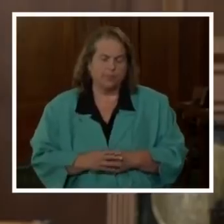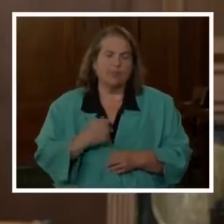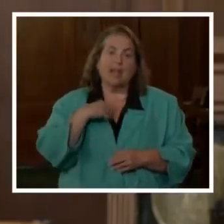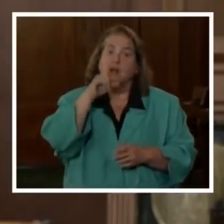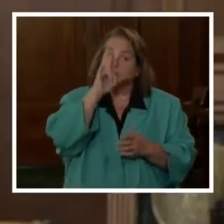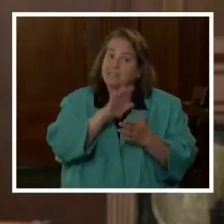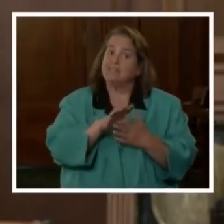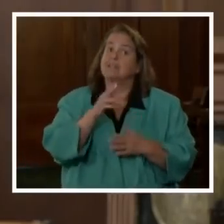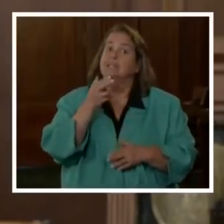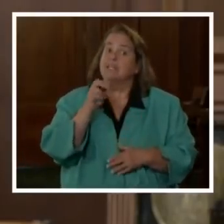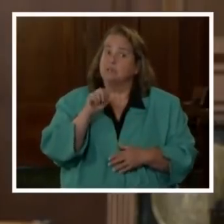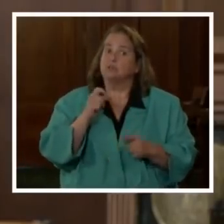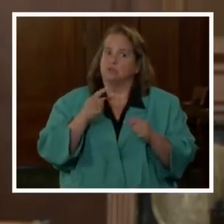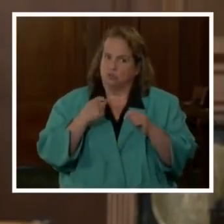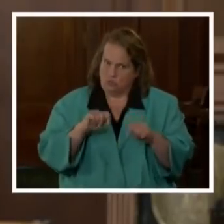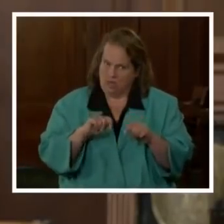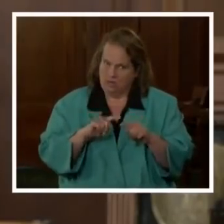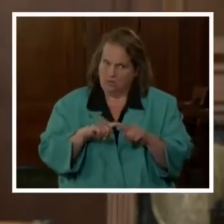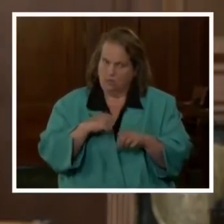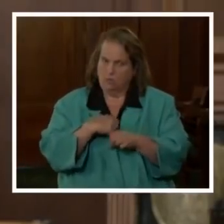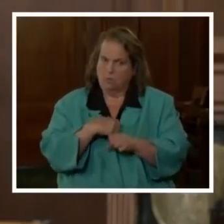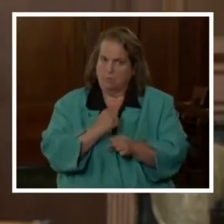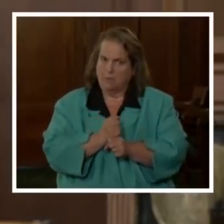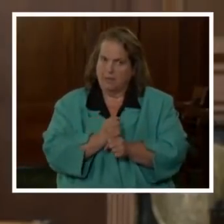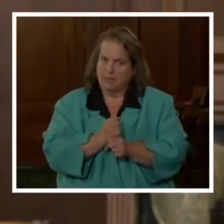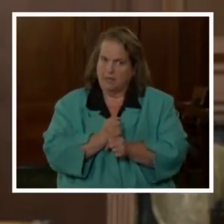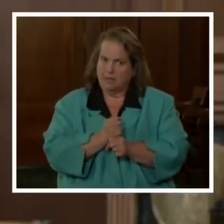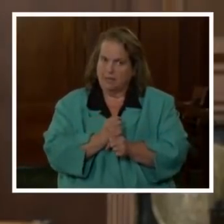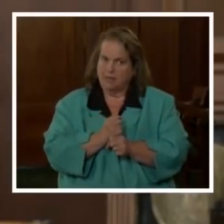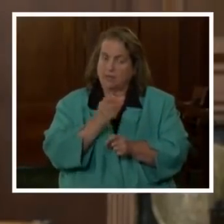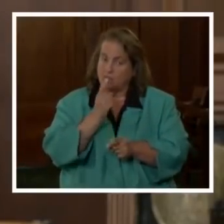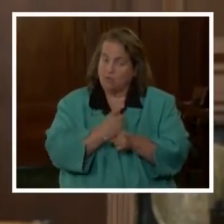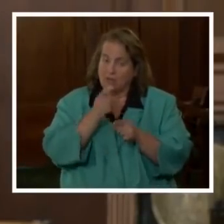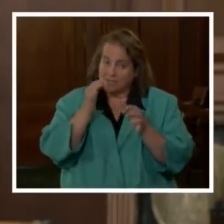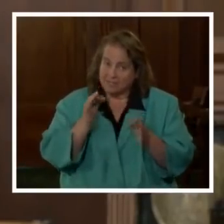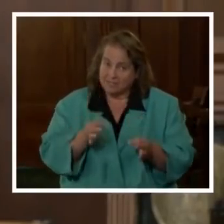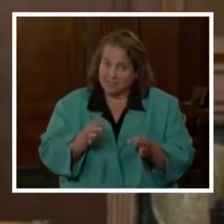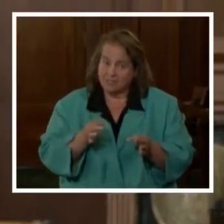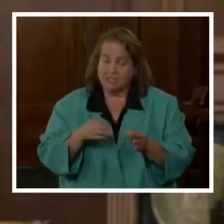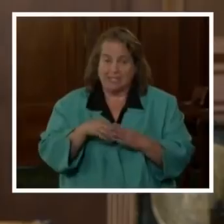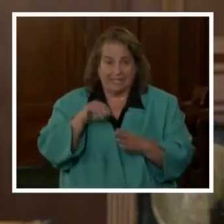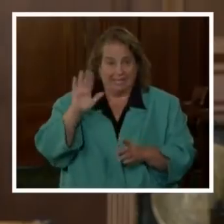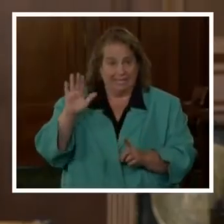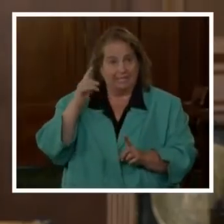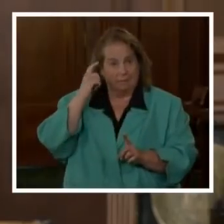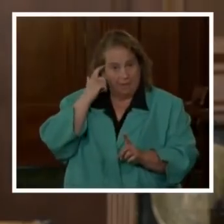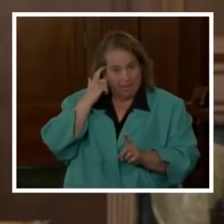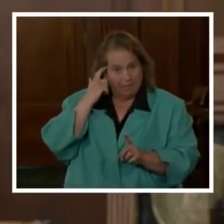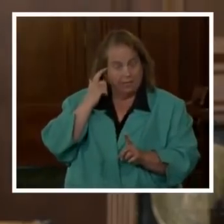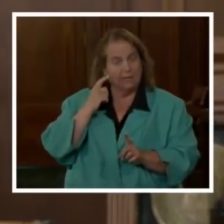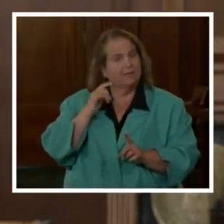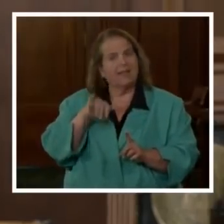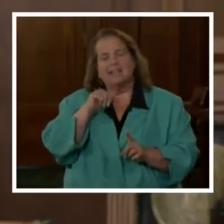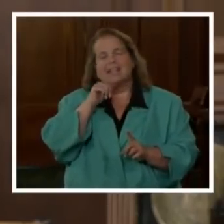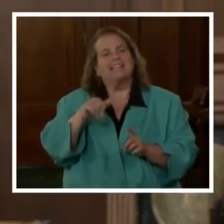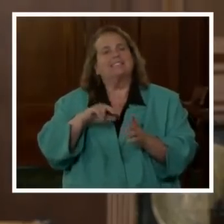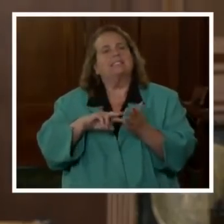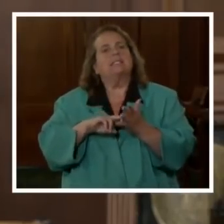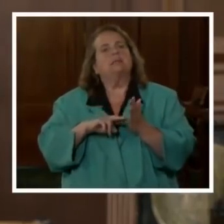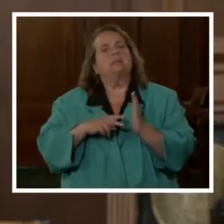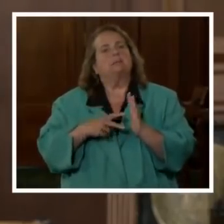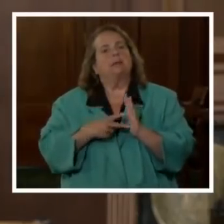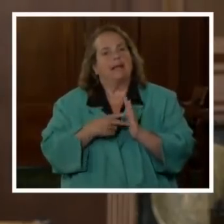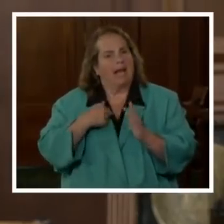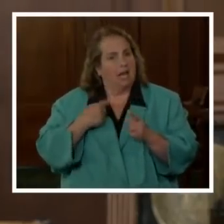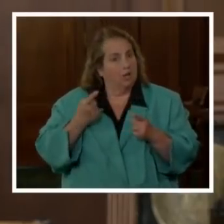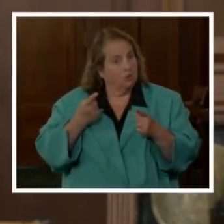I believe he's trying to make the right decisions in his mind. And that doesn't mean that